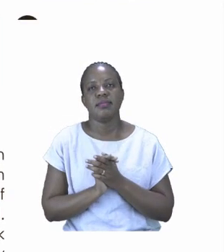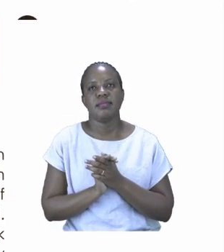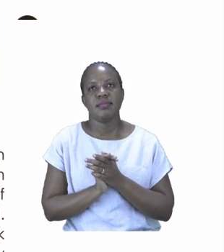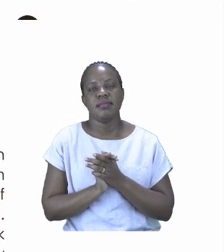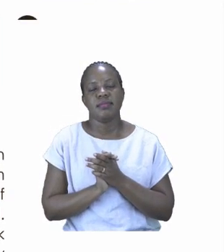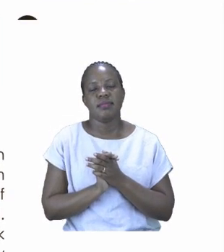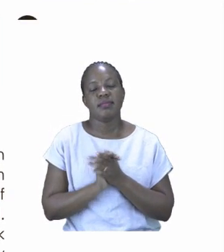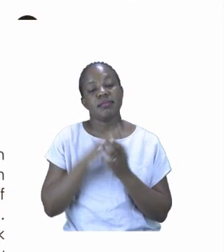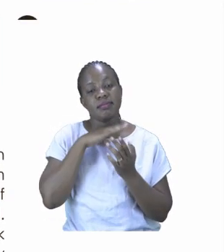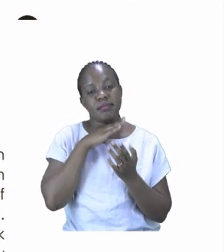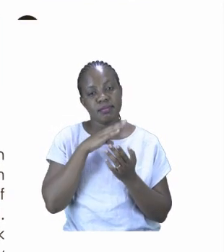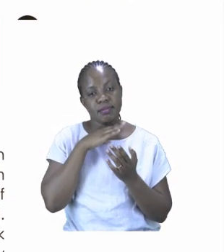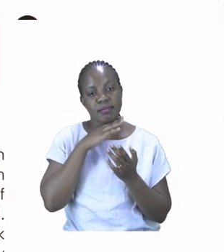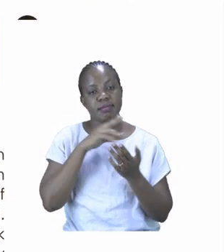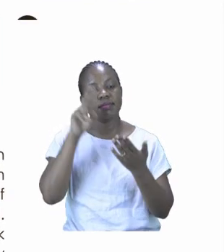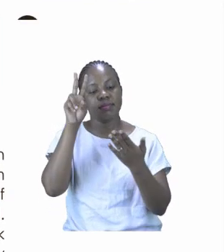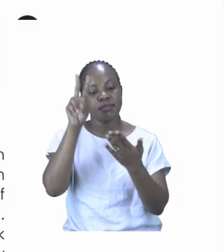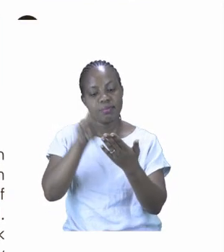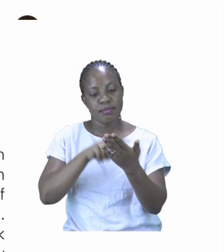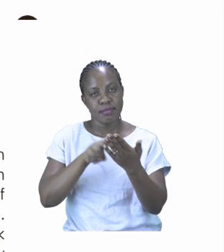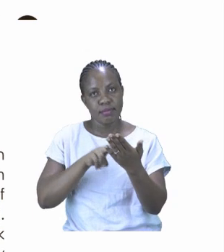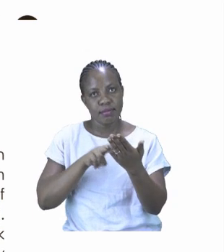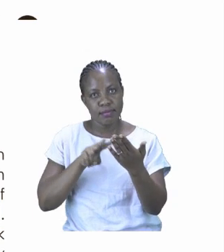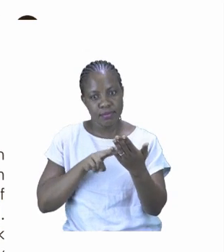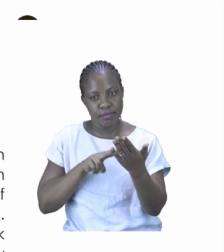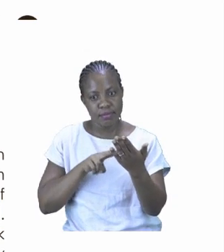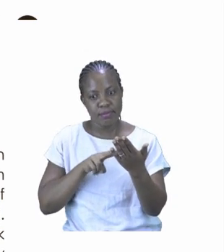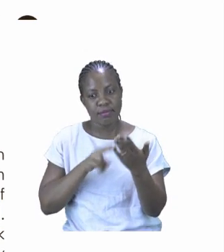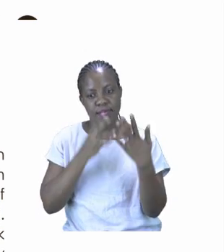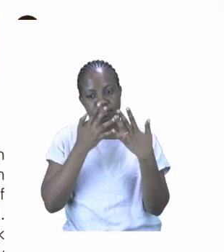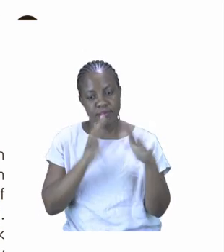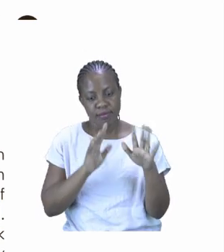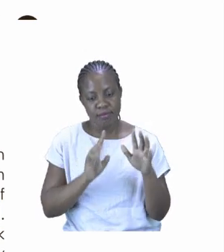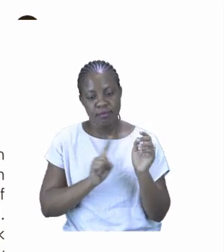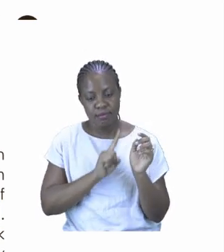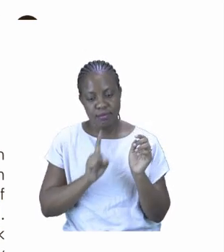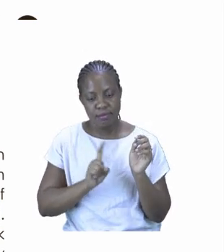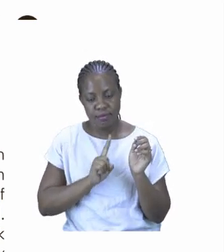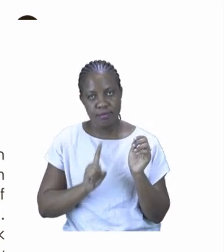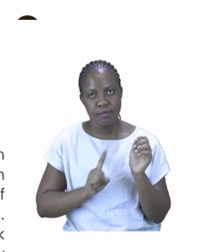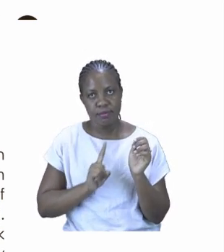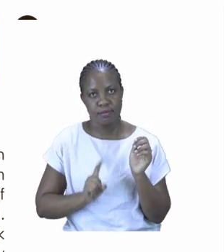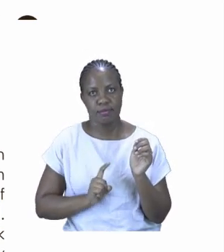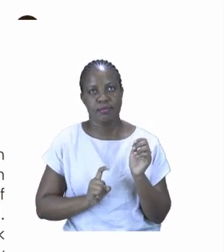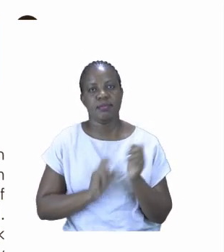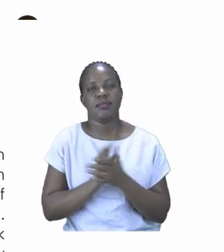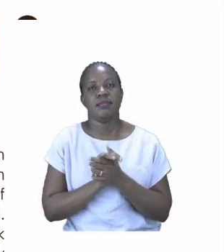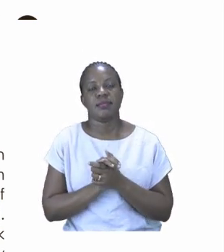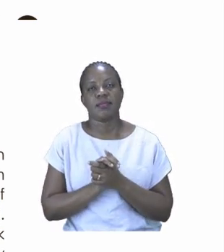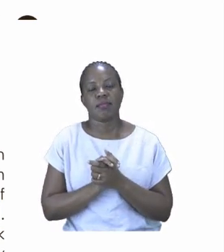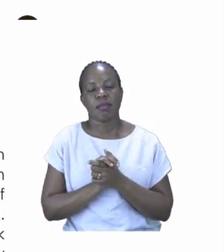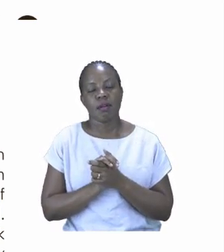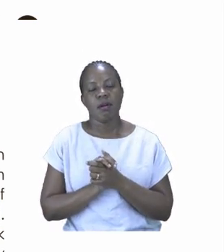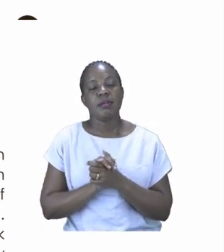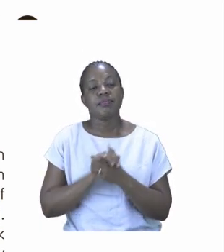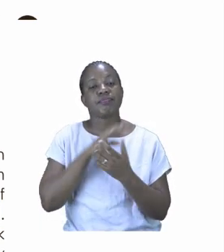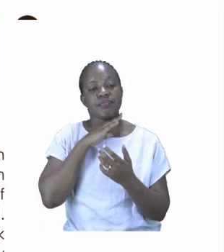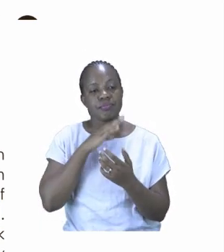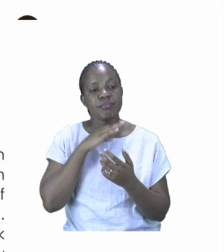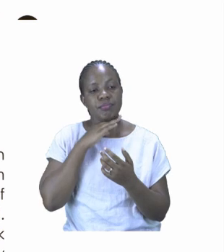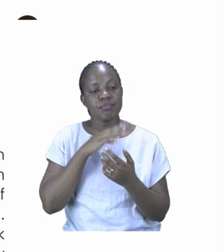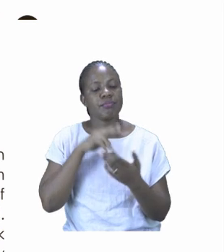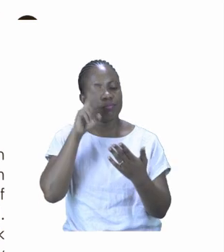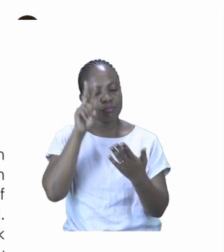a story that comes with questions. Every comprehension that you will read, you need to read